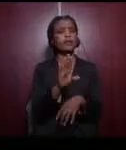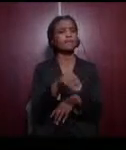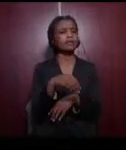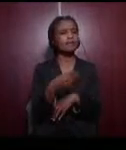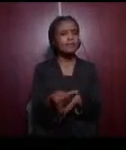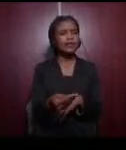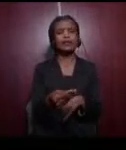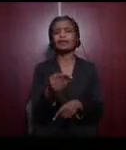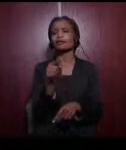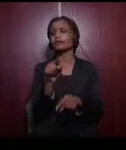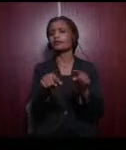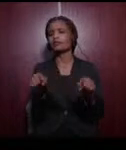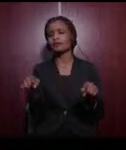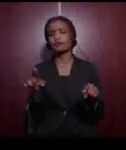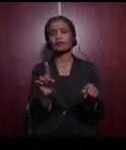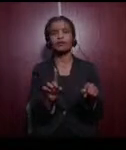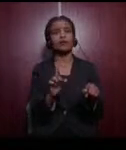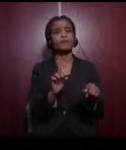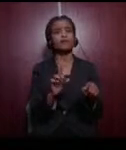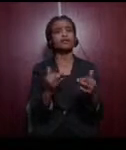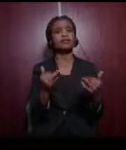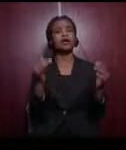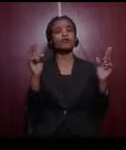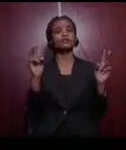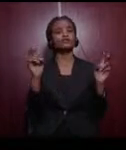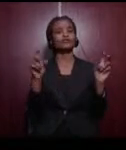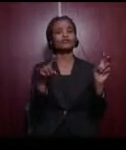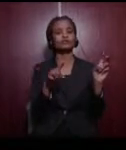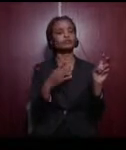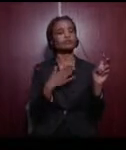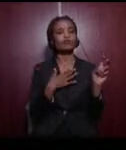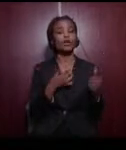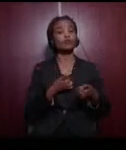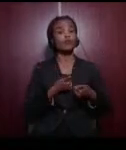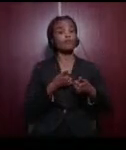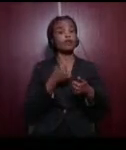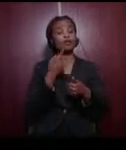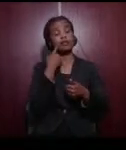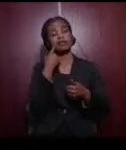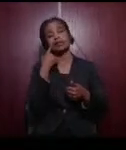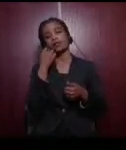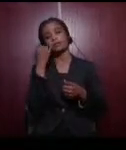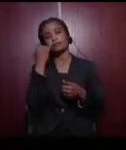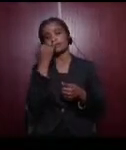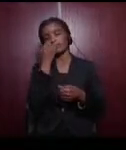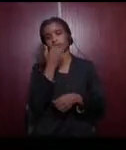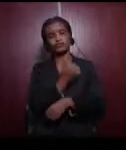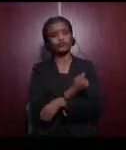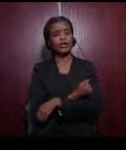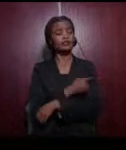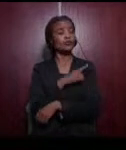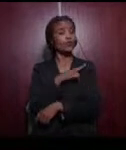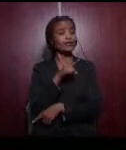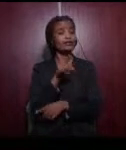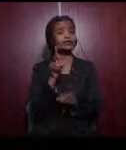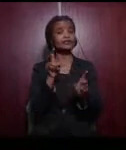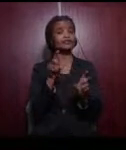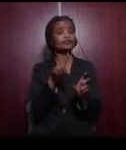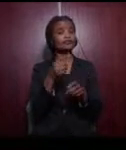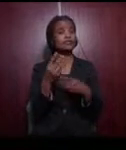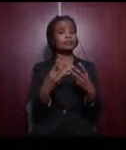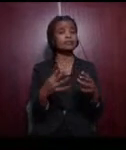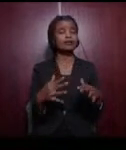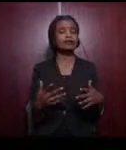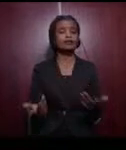to get these drugs because abanam msebenzi. How am I going to help them? I need help, and I